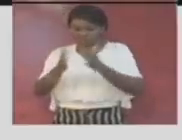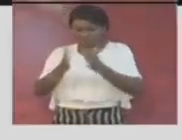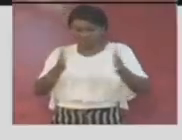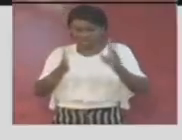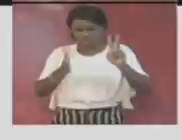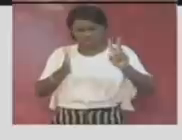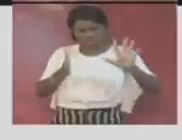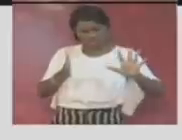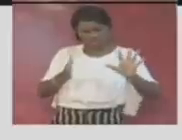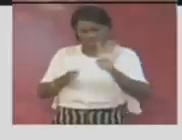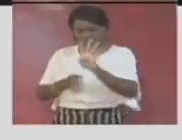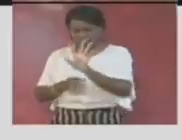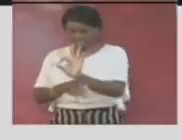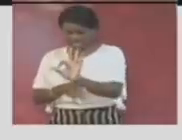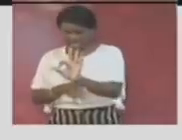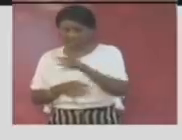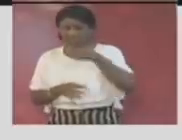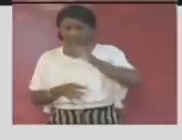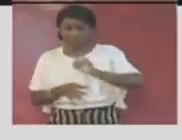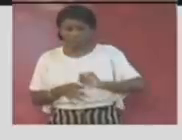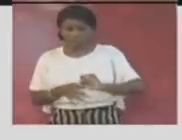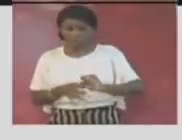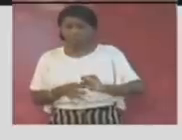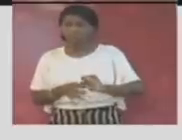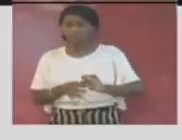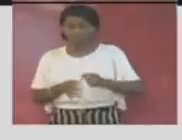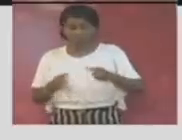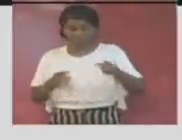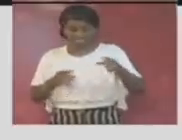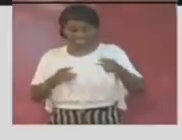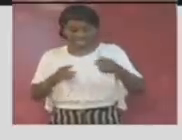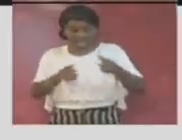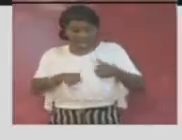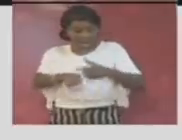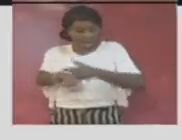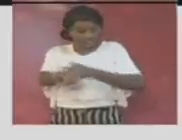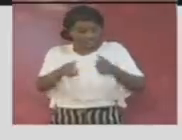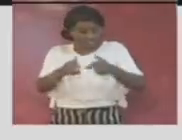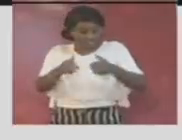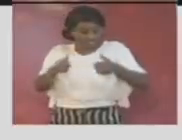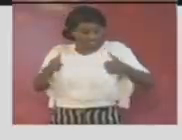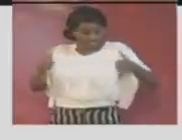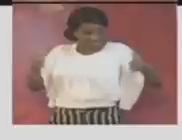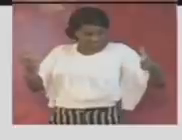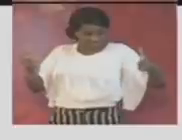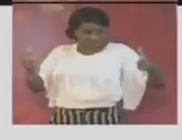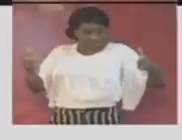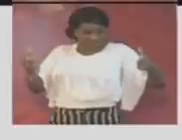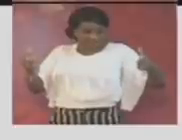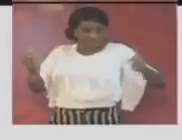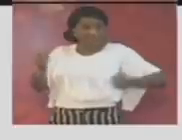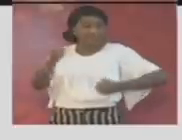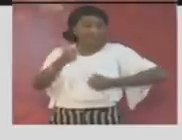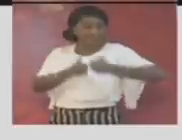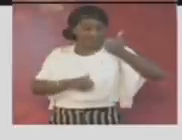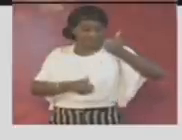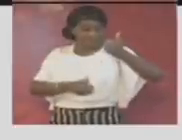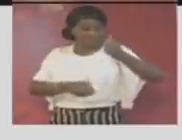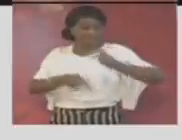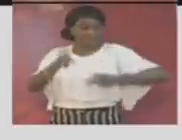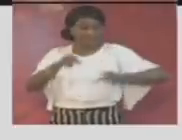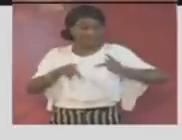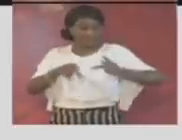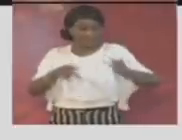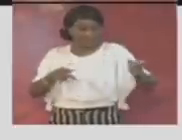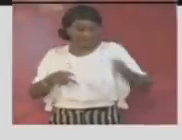group, that's basically the longest bars in the middle of that pyramid. We see that that's basically where the majority of our cases lie. At this